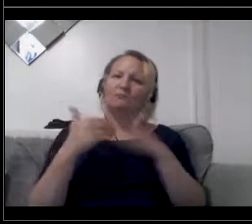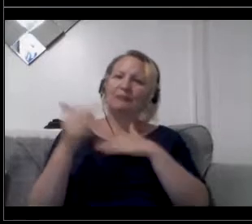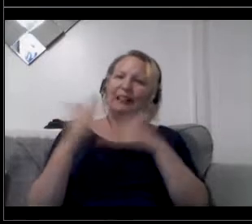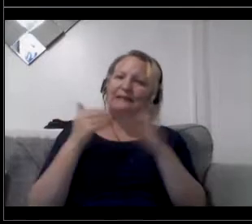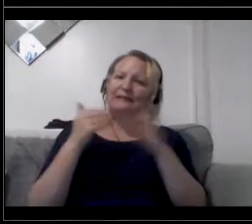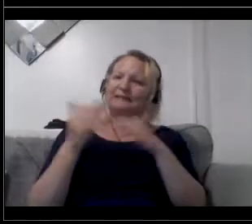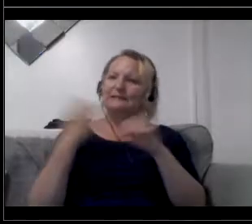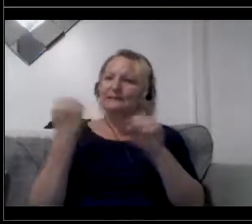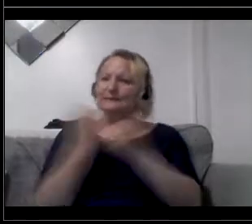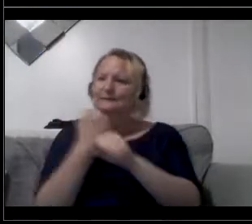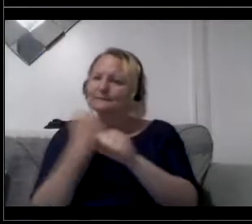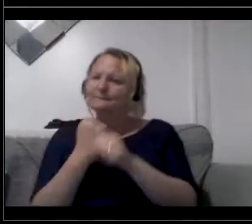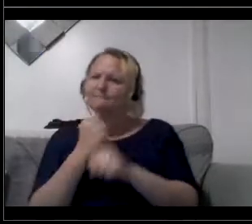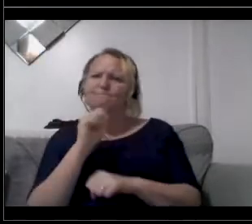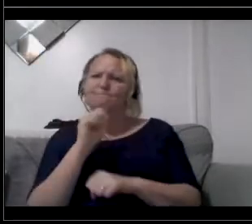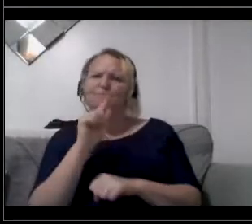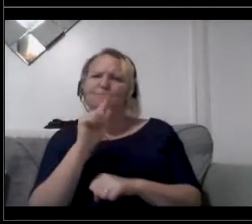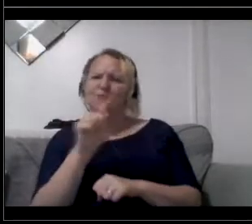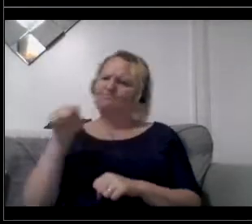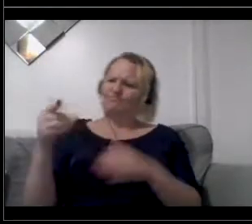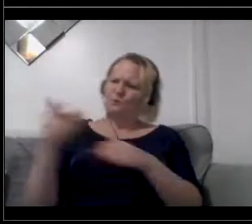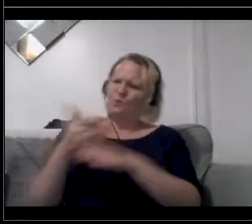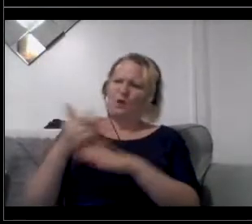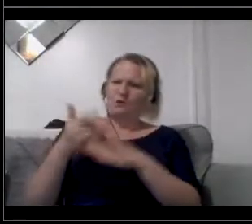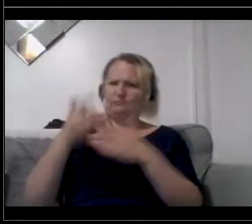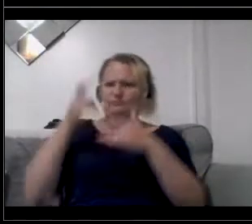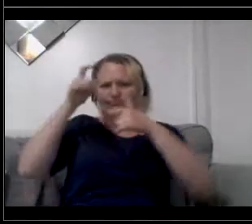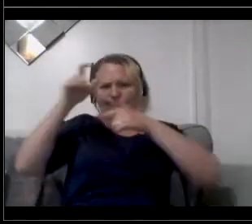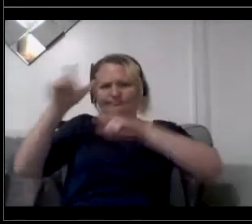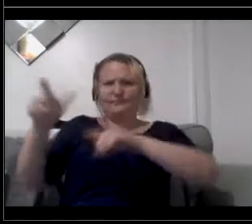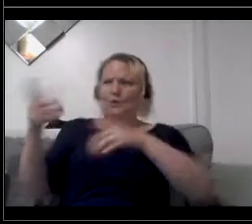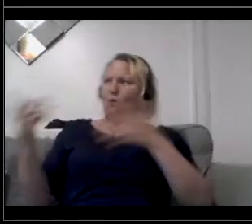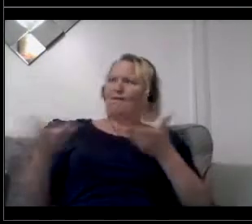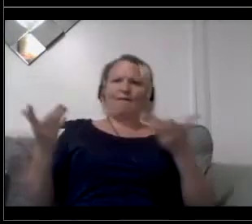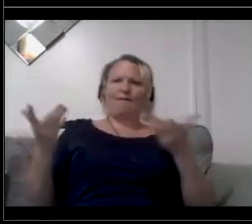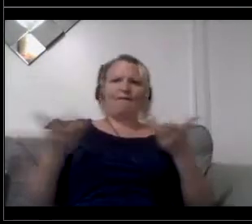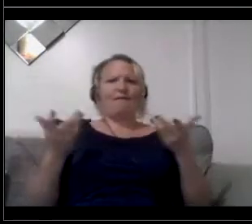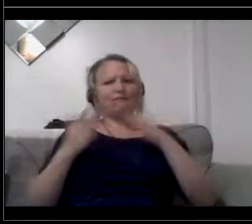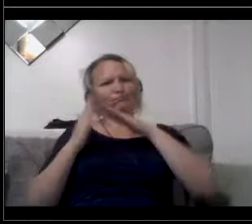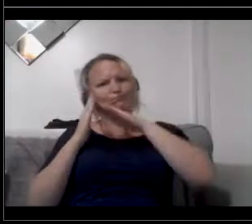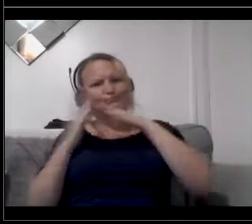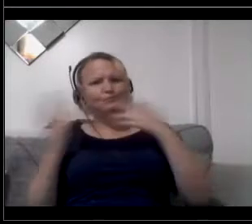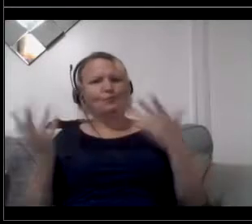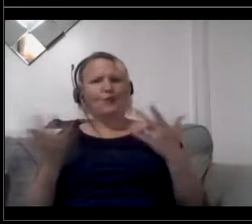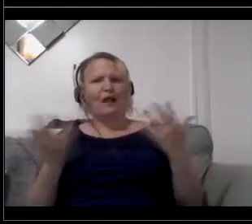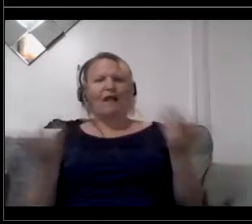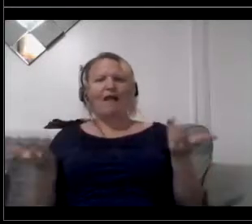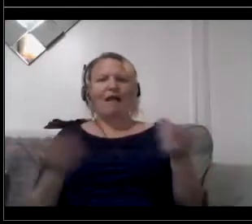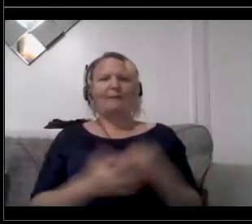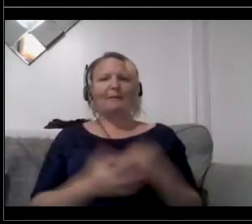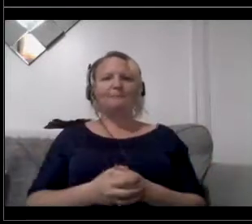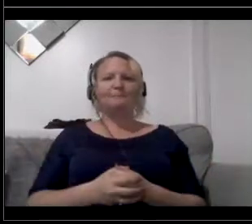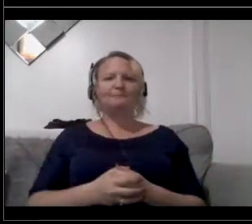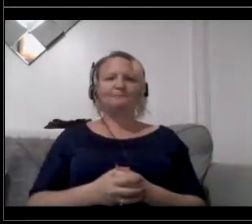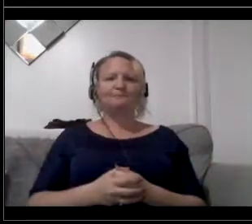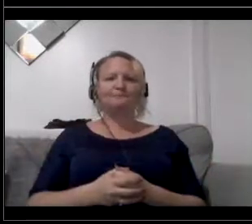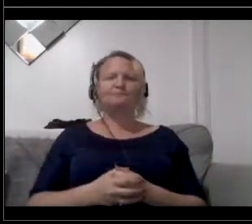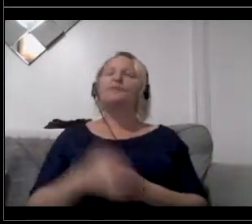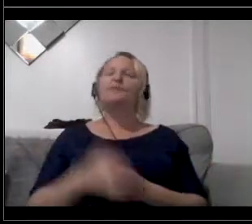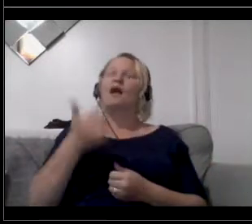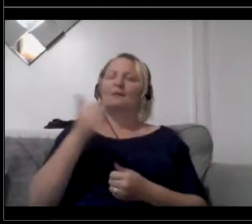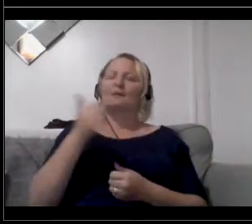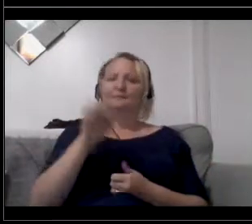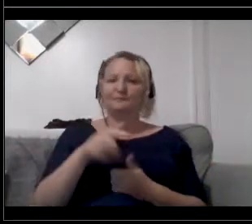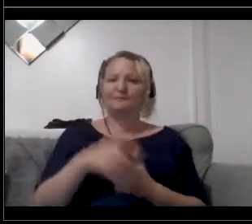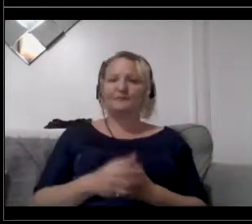local accommodation for all these people who are going to be involved in the construction? Where are they all going to stay? Yeah, absolutely.